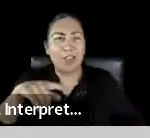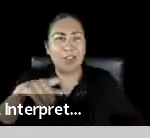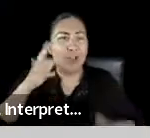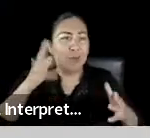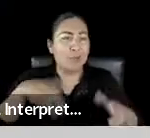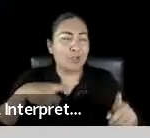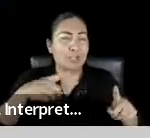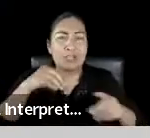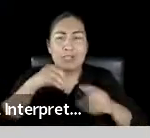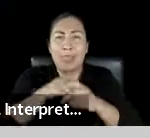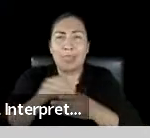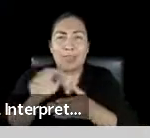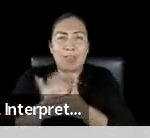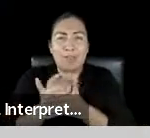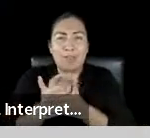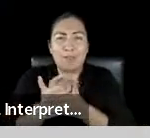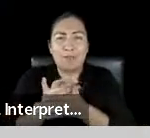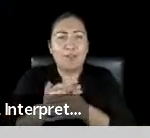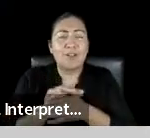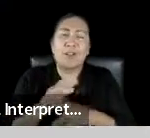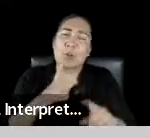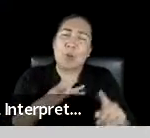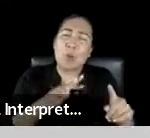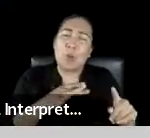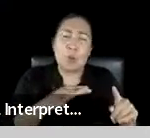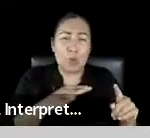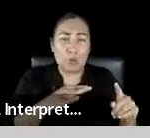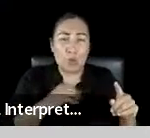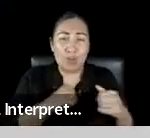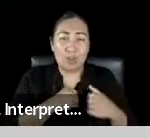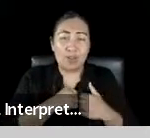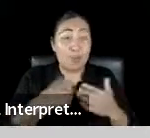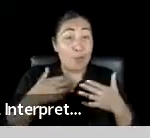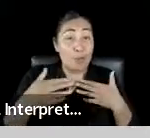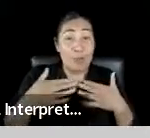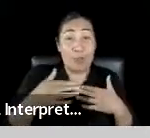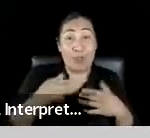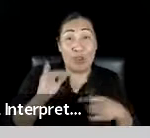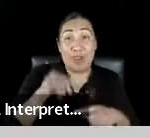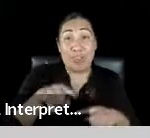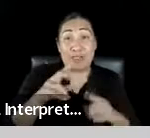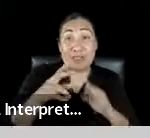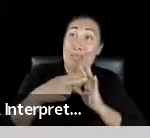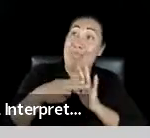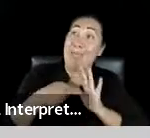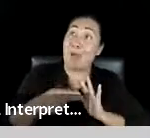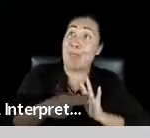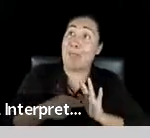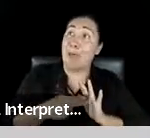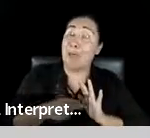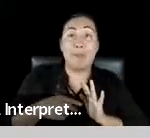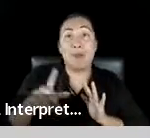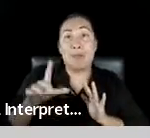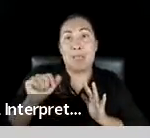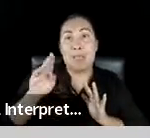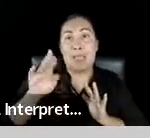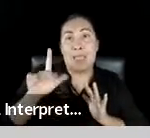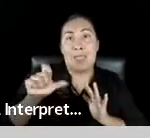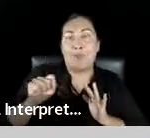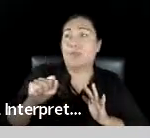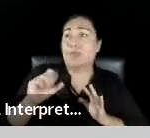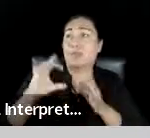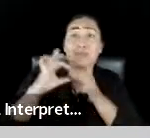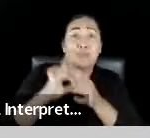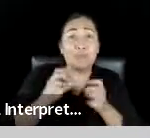person portrayed in the film. Just remarkable. Whether it was the labels that we get put on because of our race, our